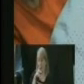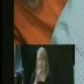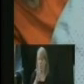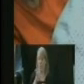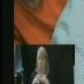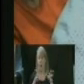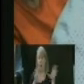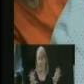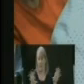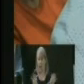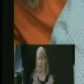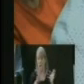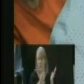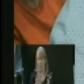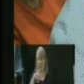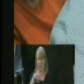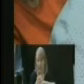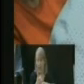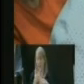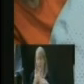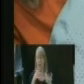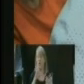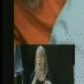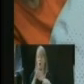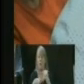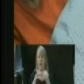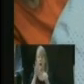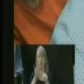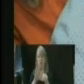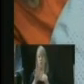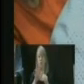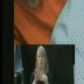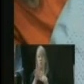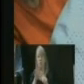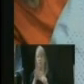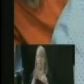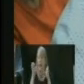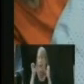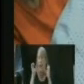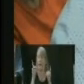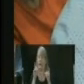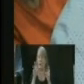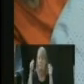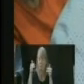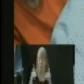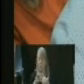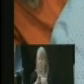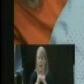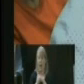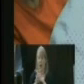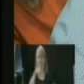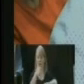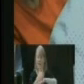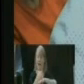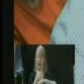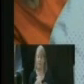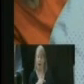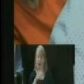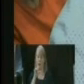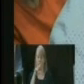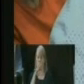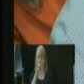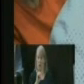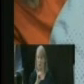you were implementing, you know, talk about your academic focus and how we're aligning our resources to reach our